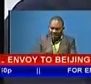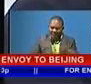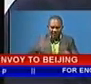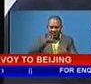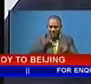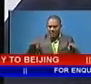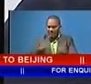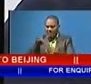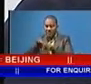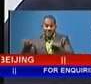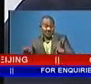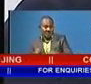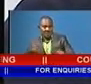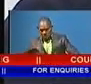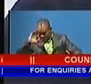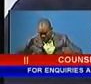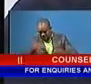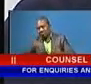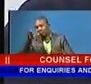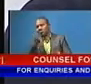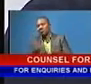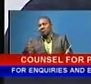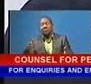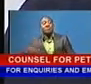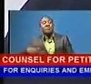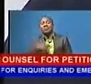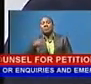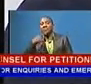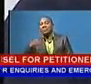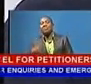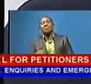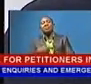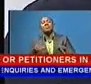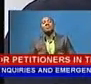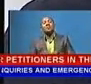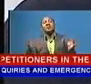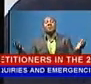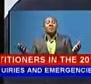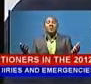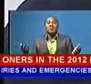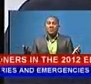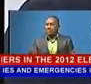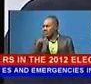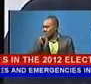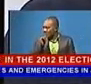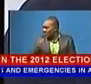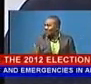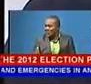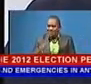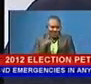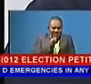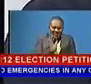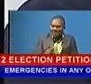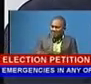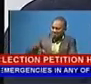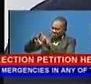station. And we are sticking to that. And as we said, the violations are evident on the face of the petition. It is not the categorization